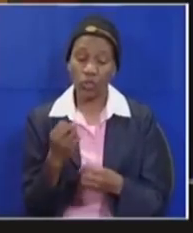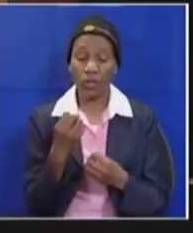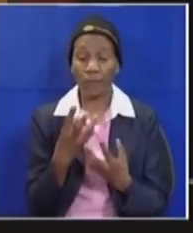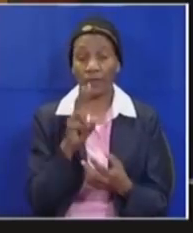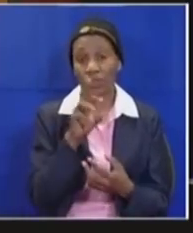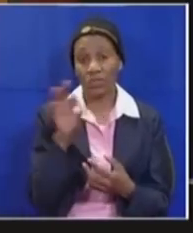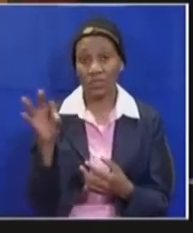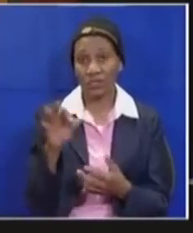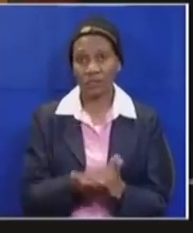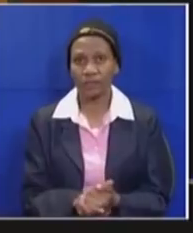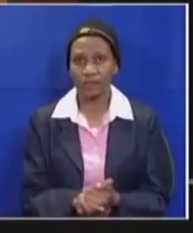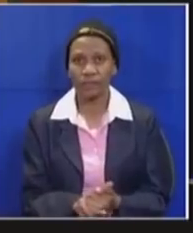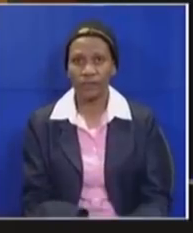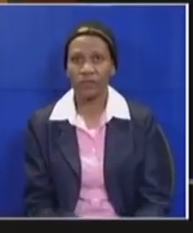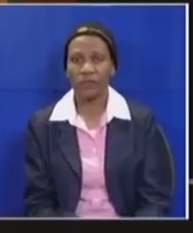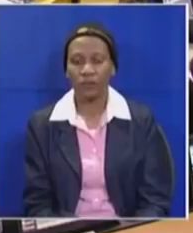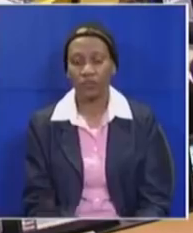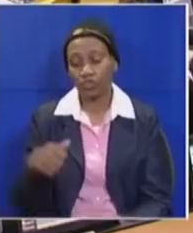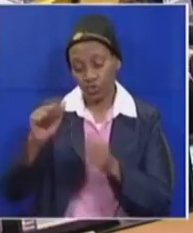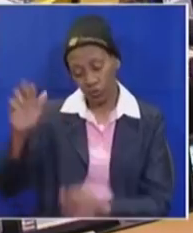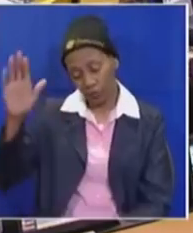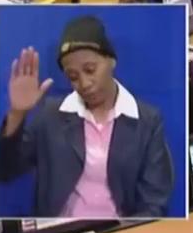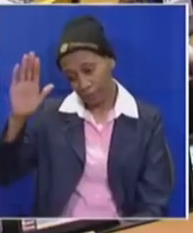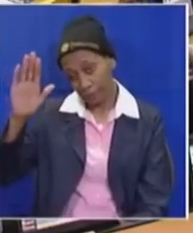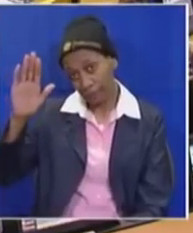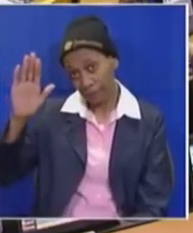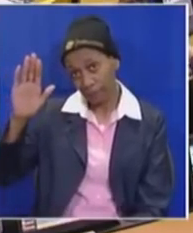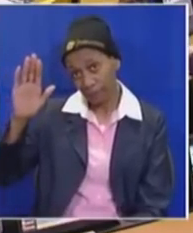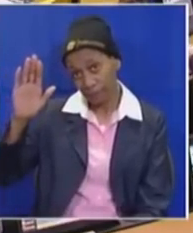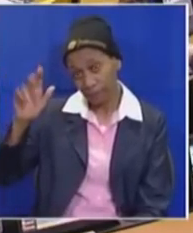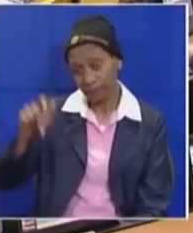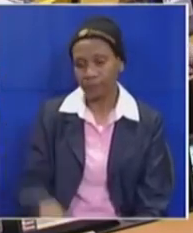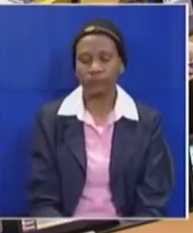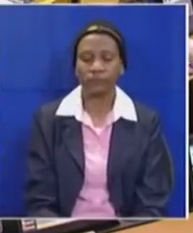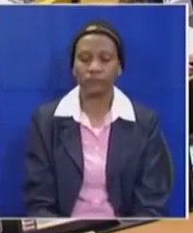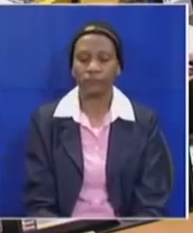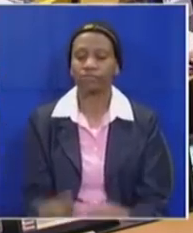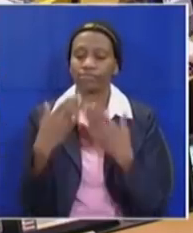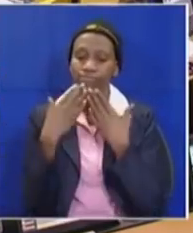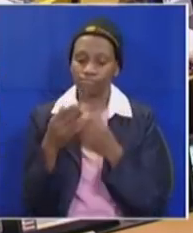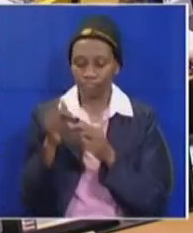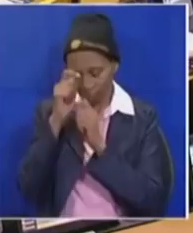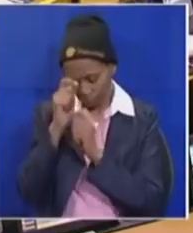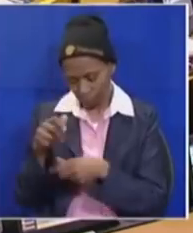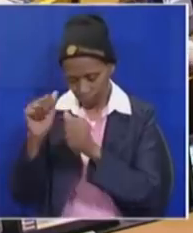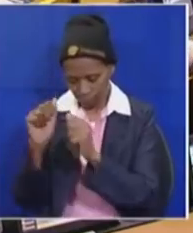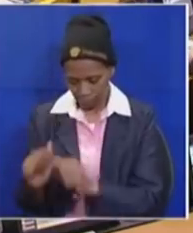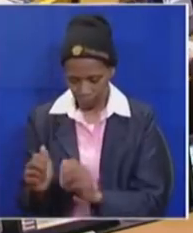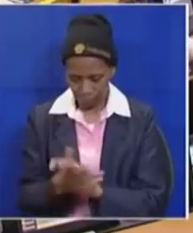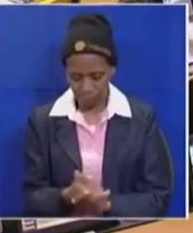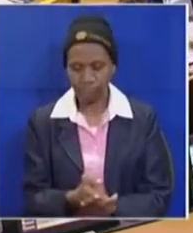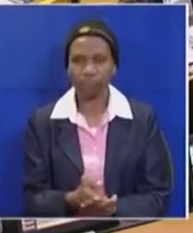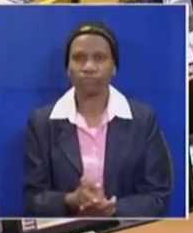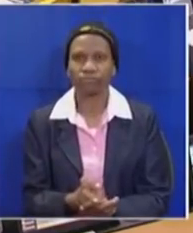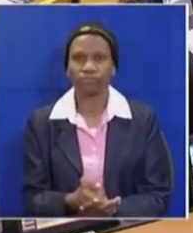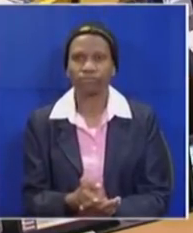23. Point of order, sir. Sorry. Yes, Honorable Filtani. Thank you very much, Honorable Chair. I want to